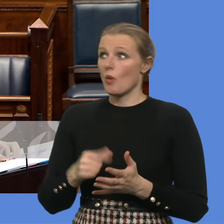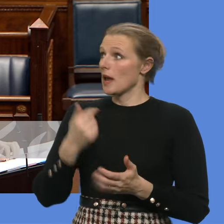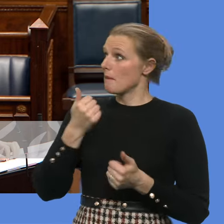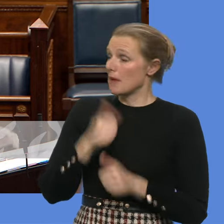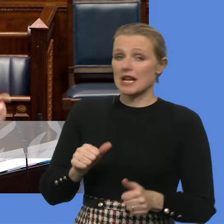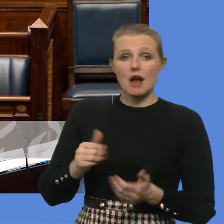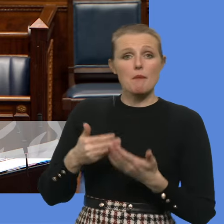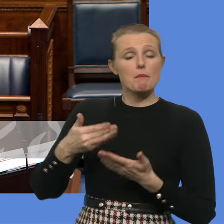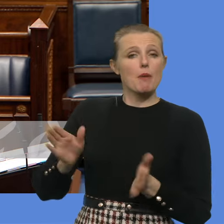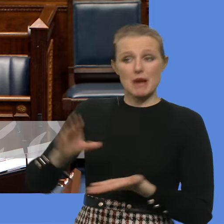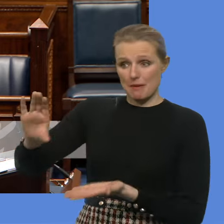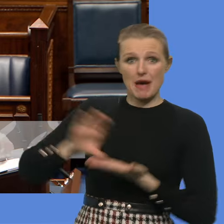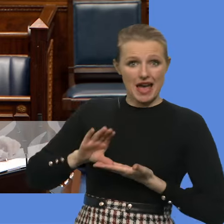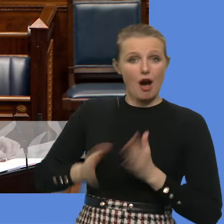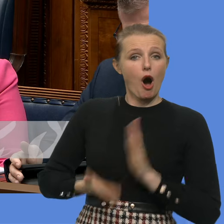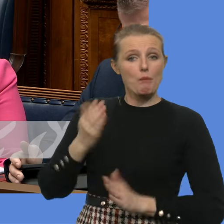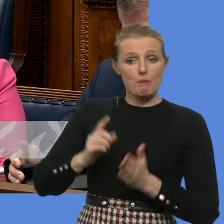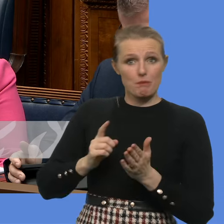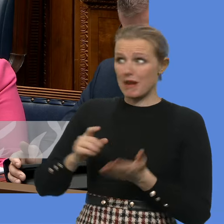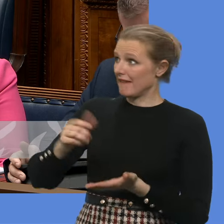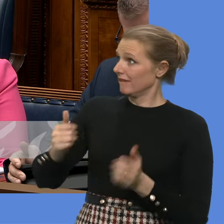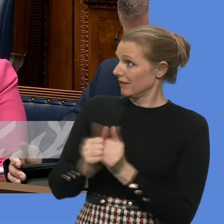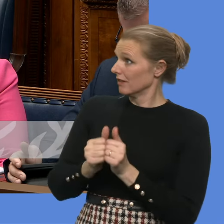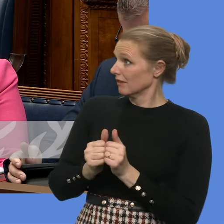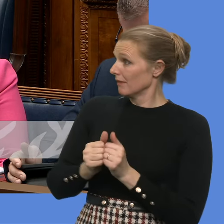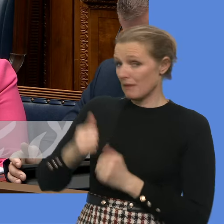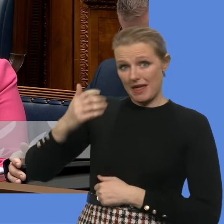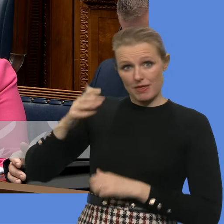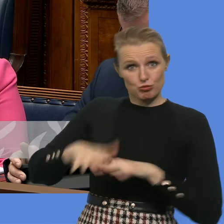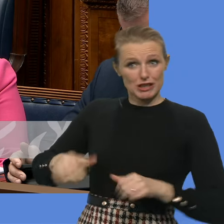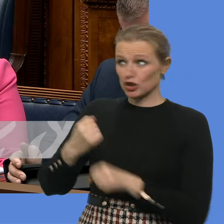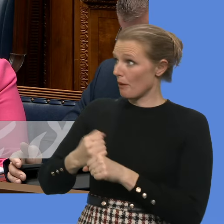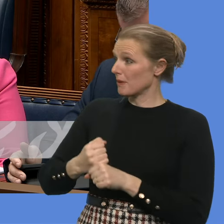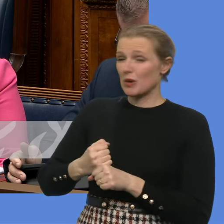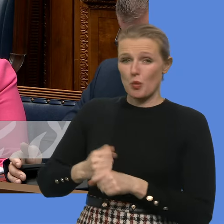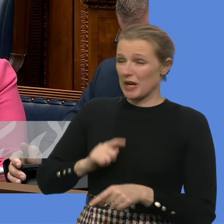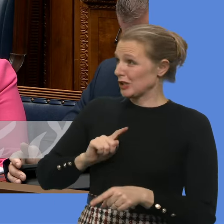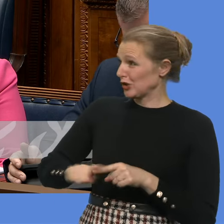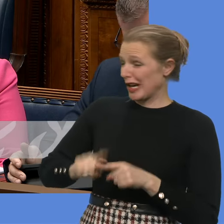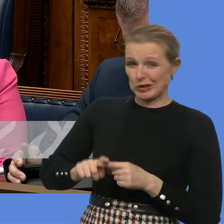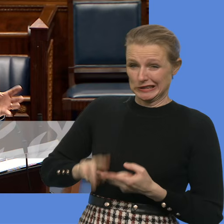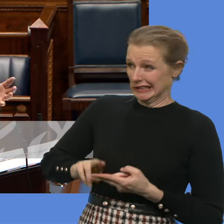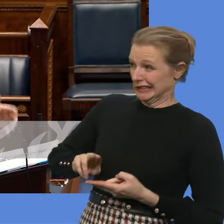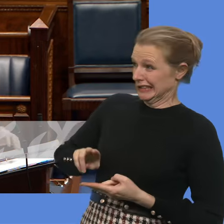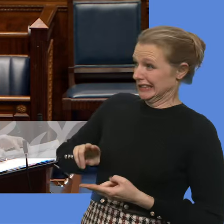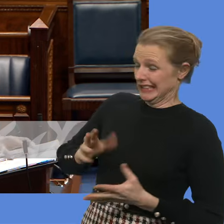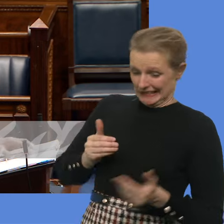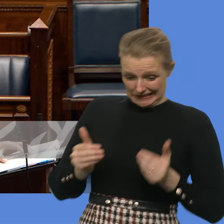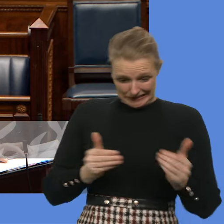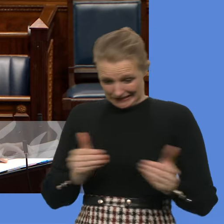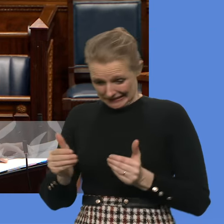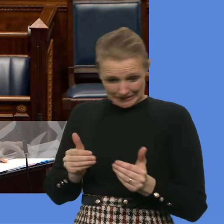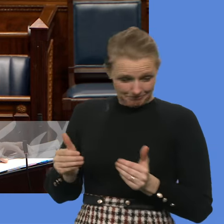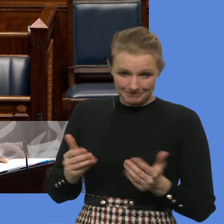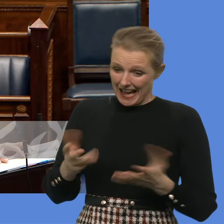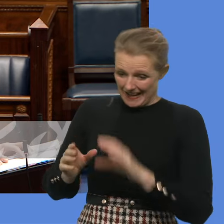of public pay, which was defined by the British government, and the finance minister has tried to stretch that as far as she can, but that gives us a set amount with which